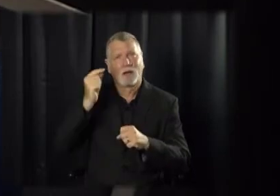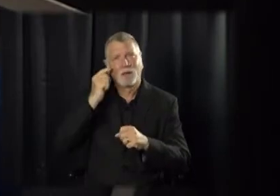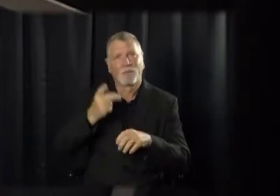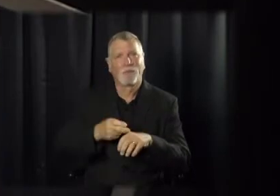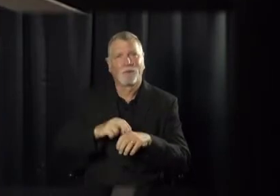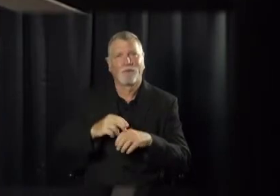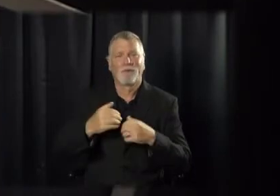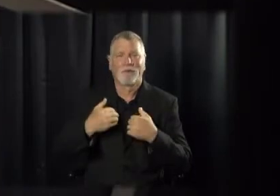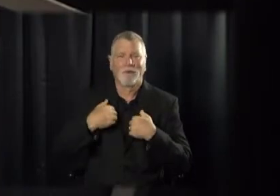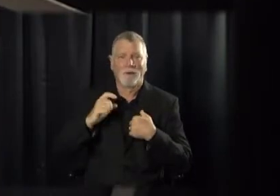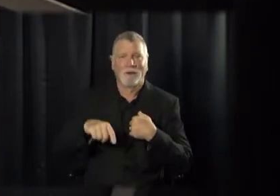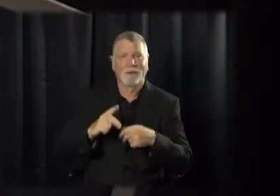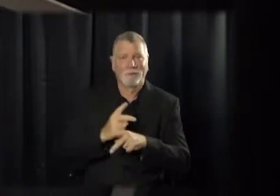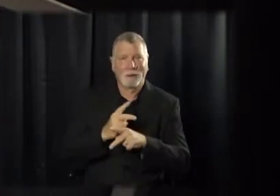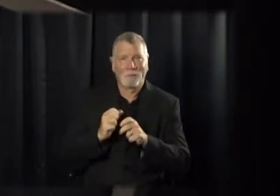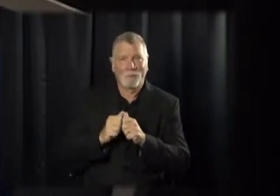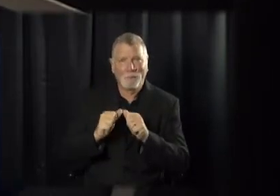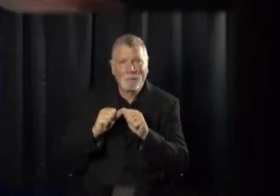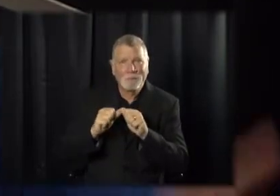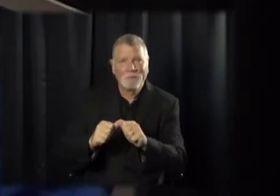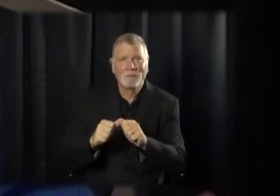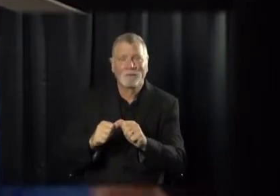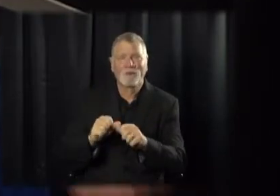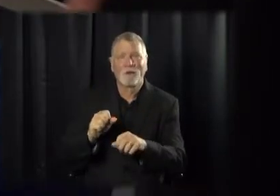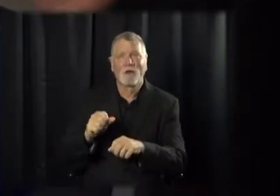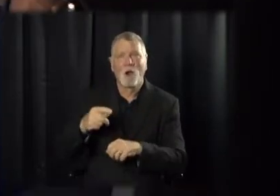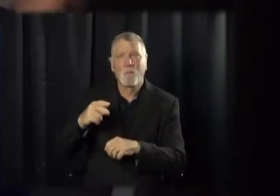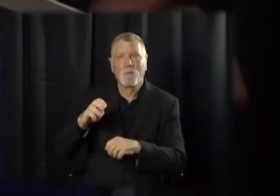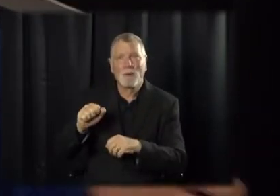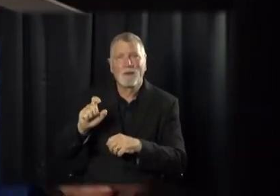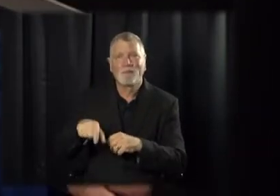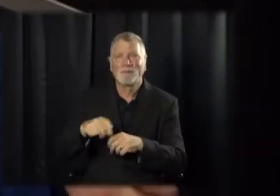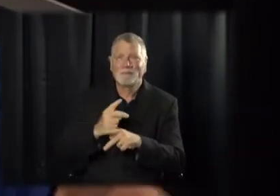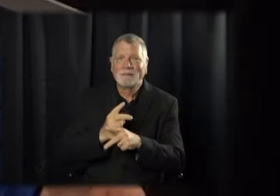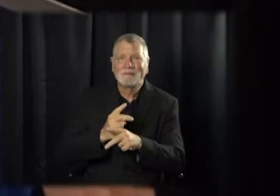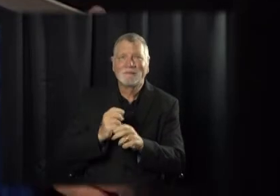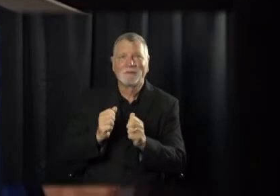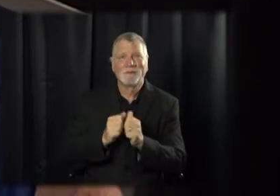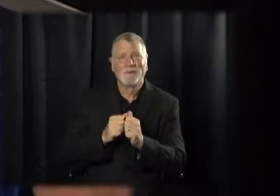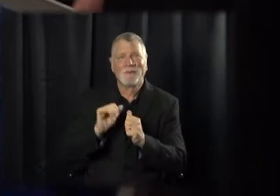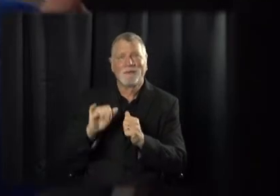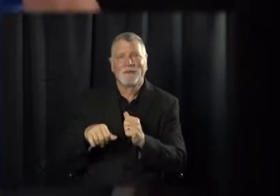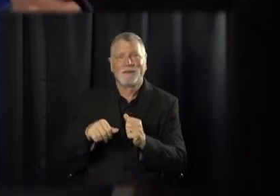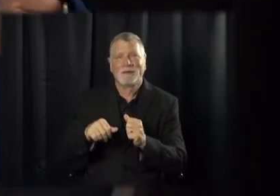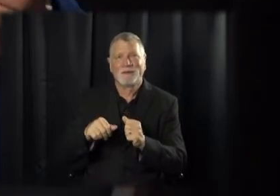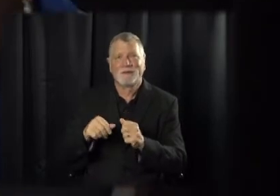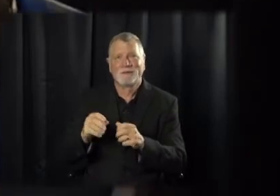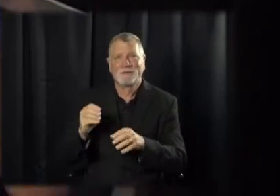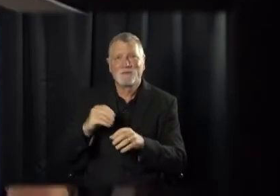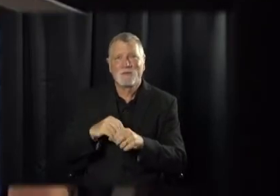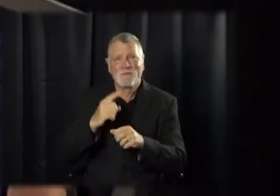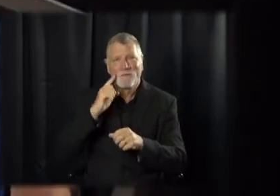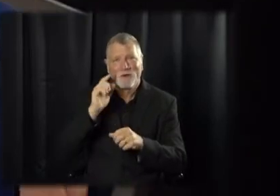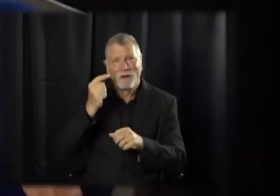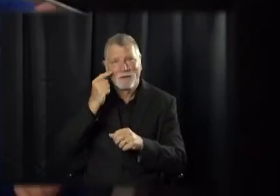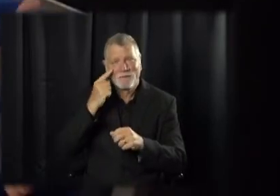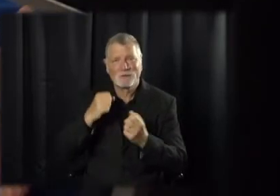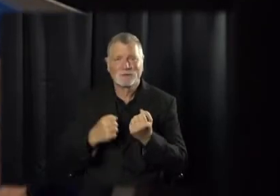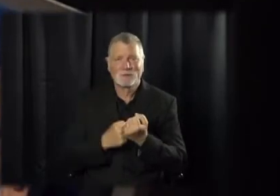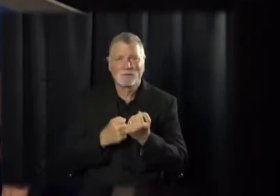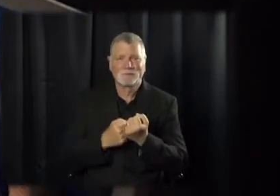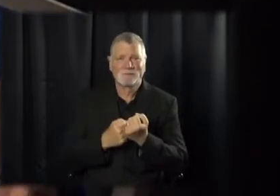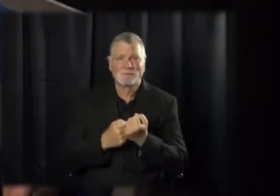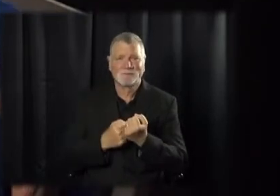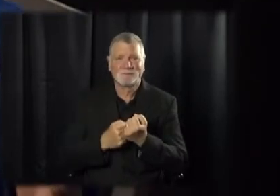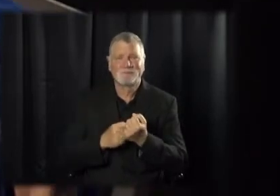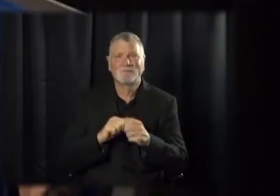Rico has to be careful to maintain working capital. Prepa has to be we had to refund with the government's support,